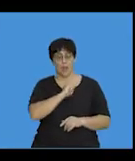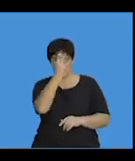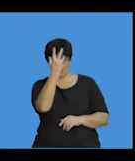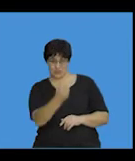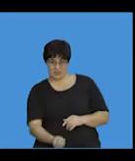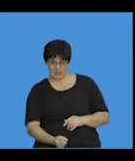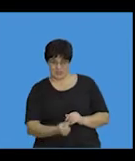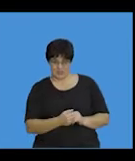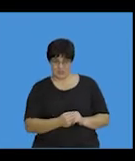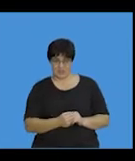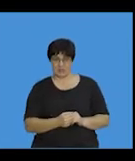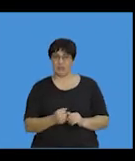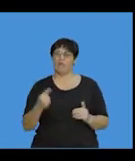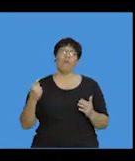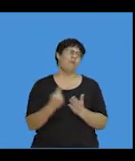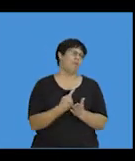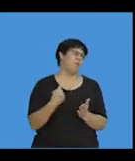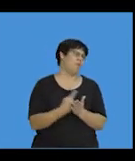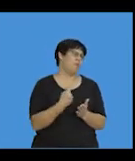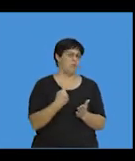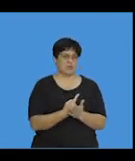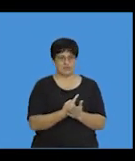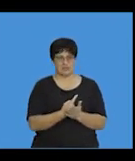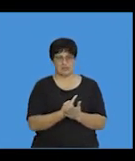to gravity always